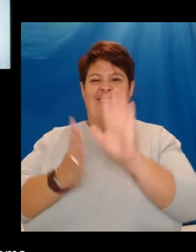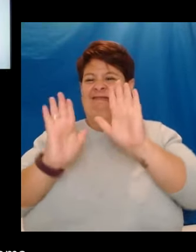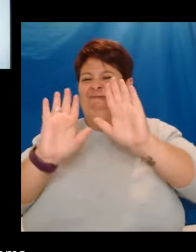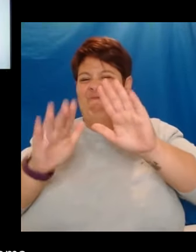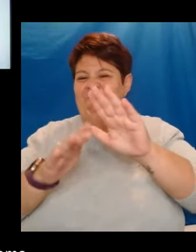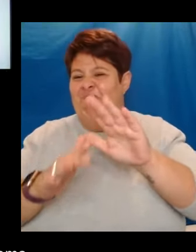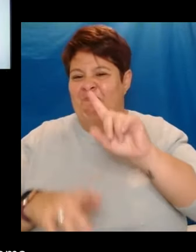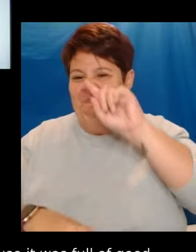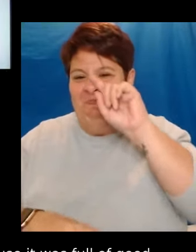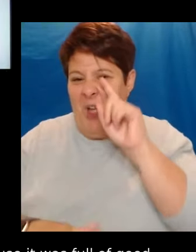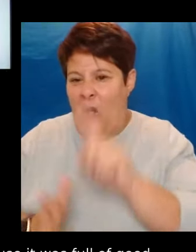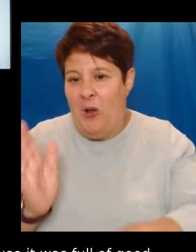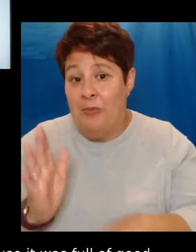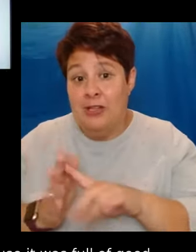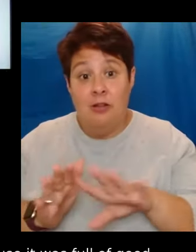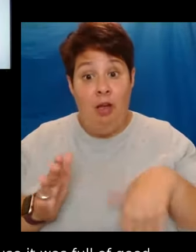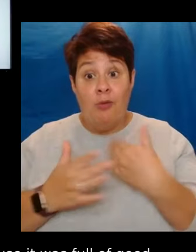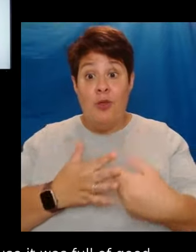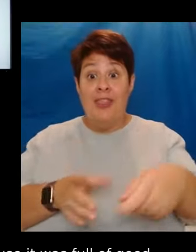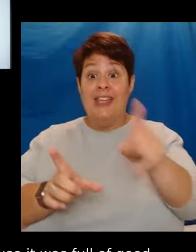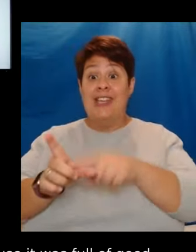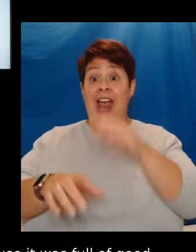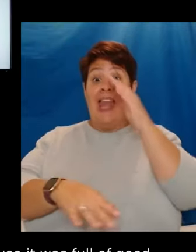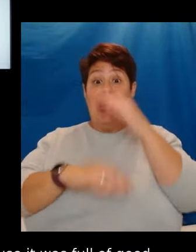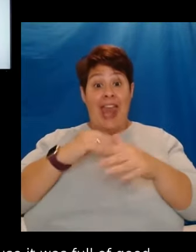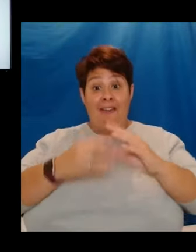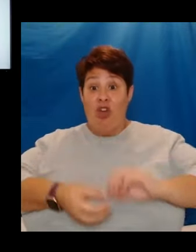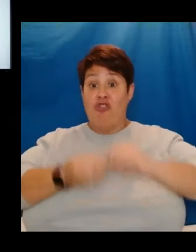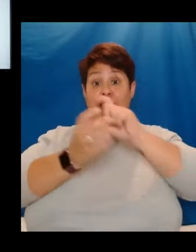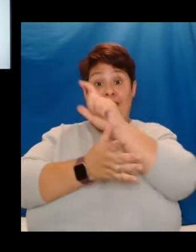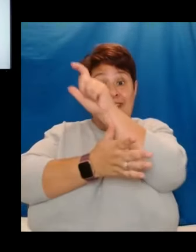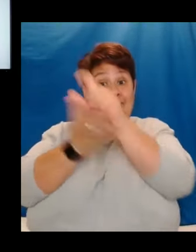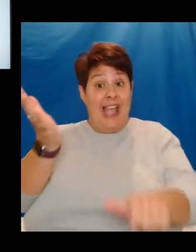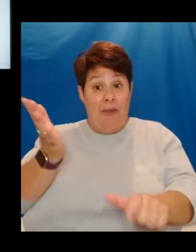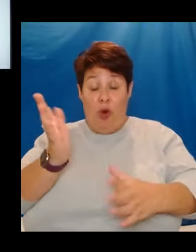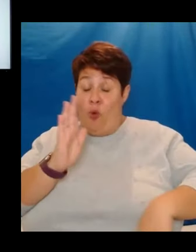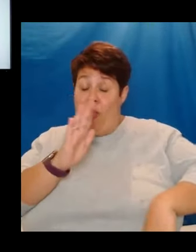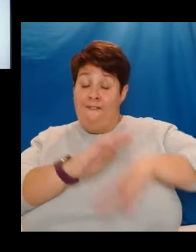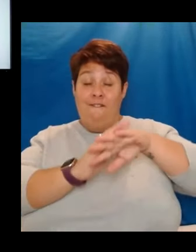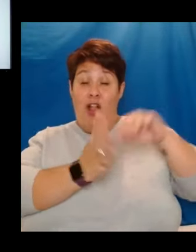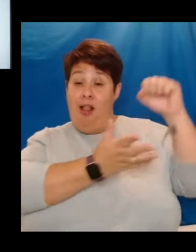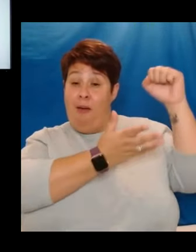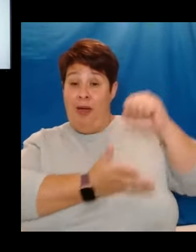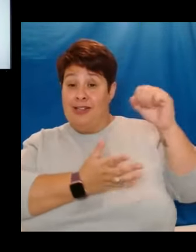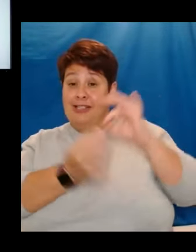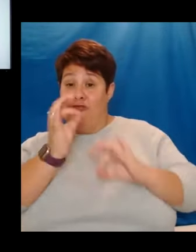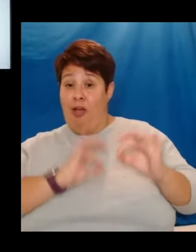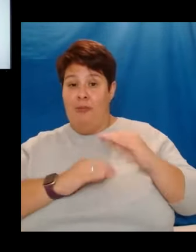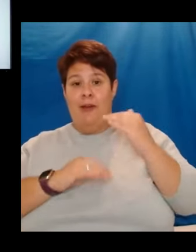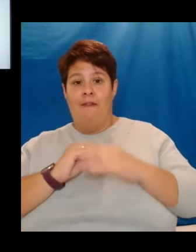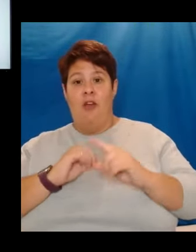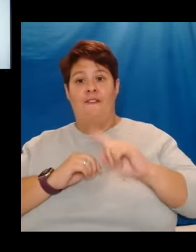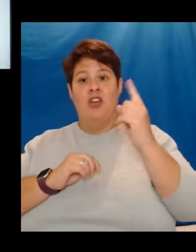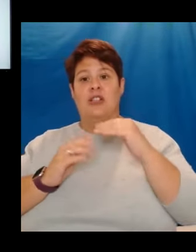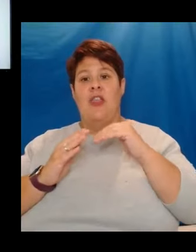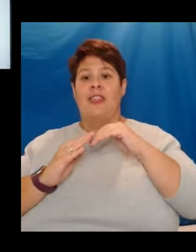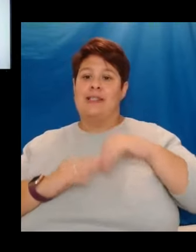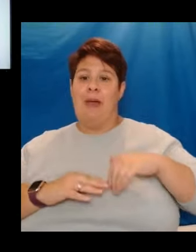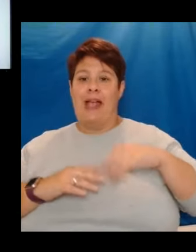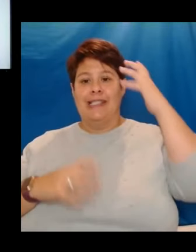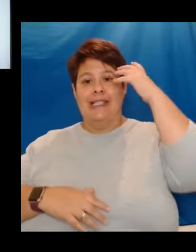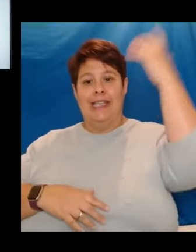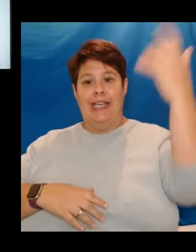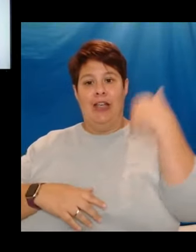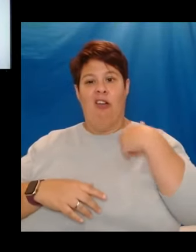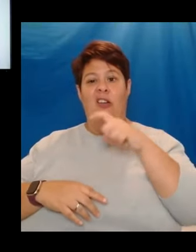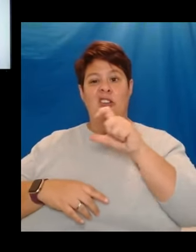this year, I had never made a single disabled story on a full drama budget. First, I made The Spastic King on Channel 4's coming up budget.